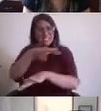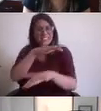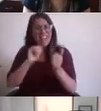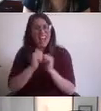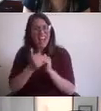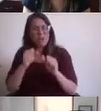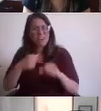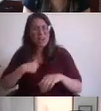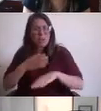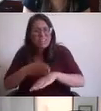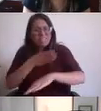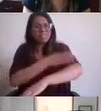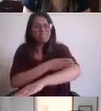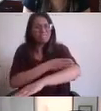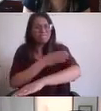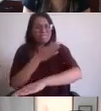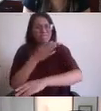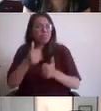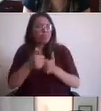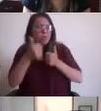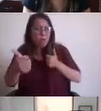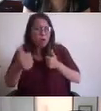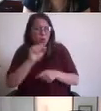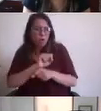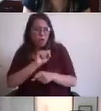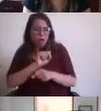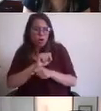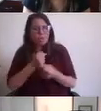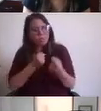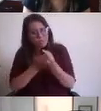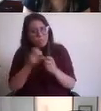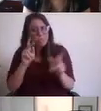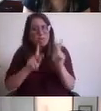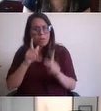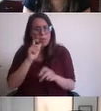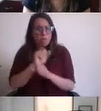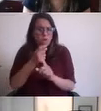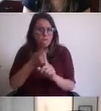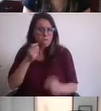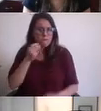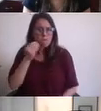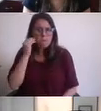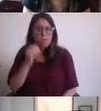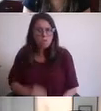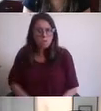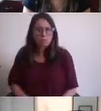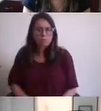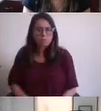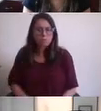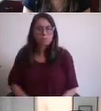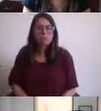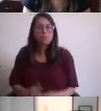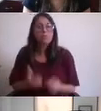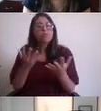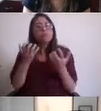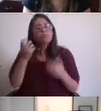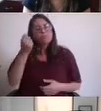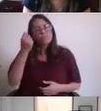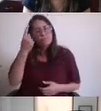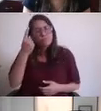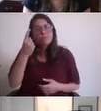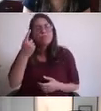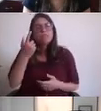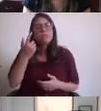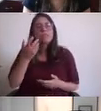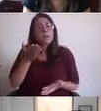how we might be better at remote working and supporting remote workers. I think we want to understand what positions we might